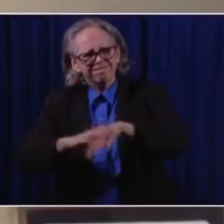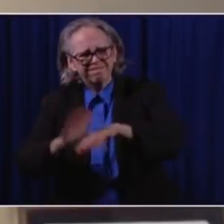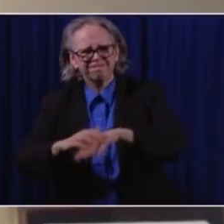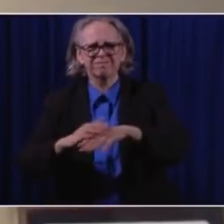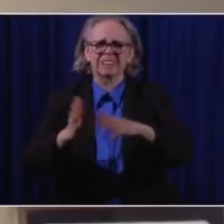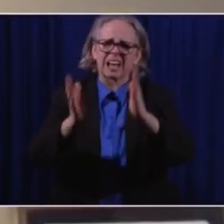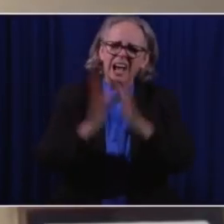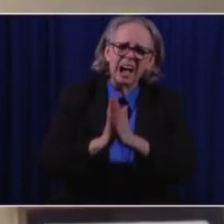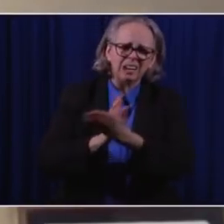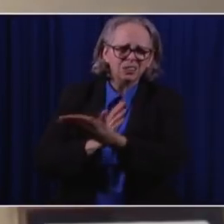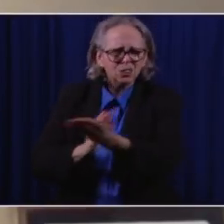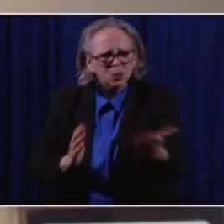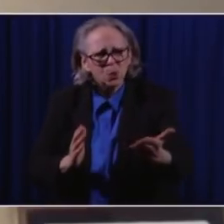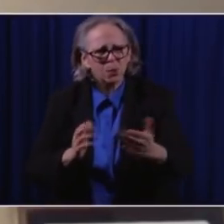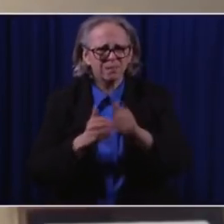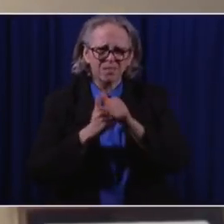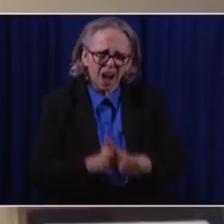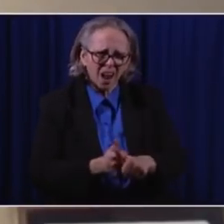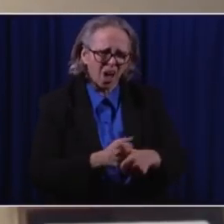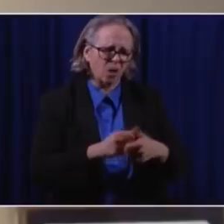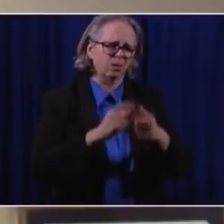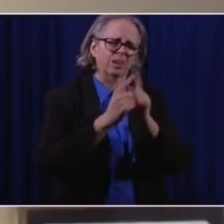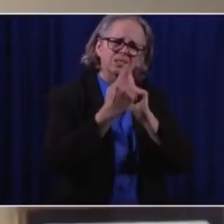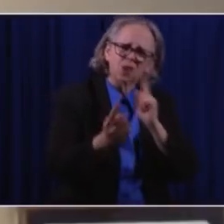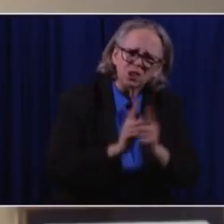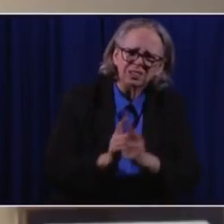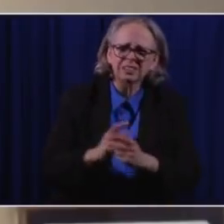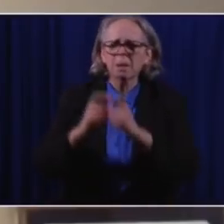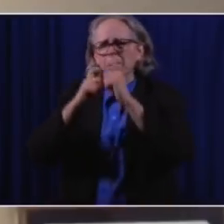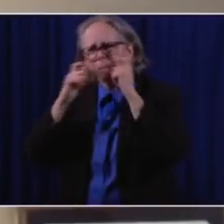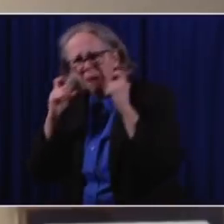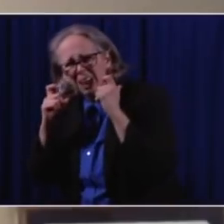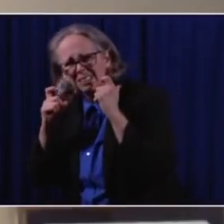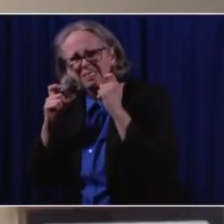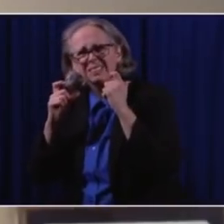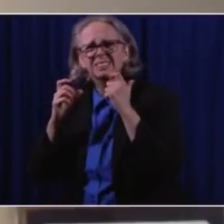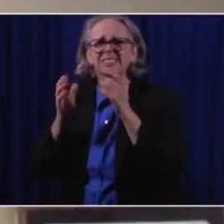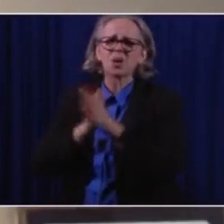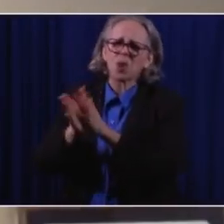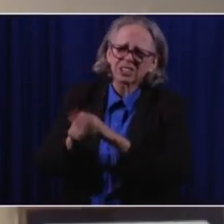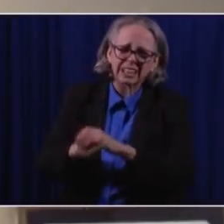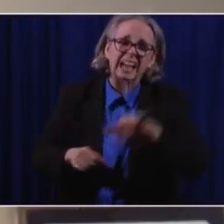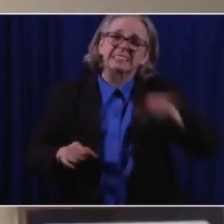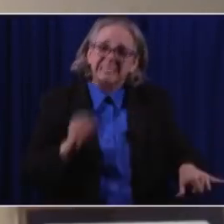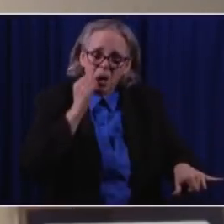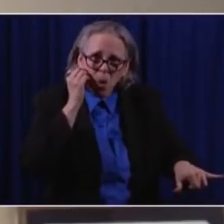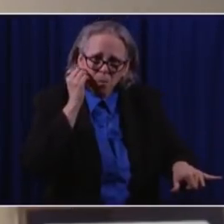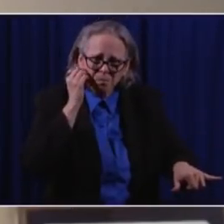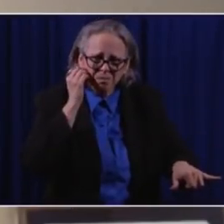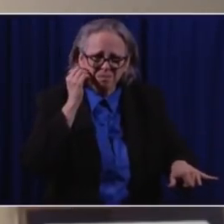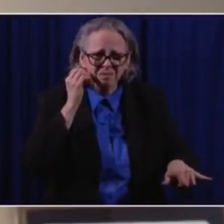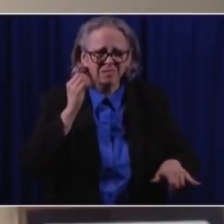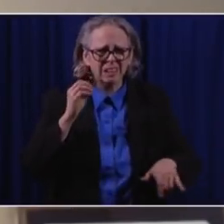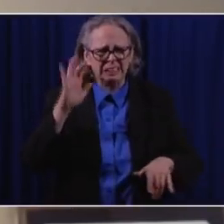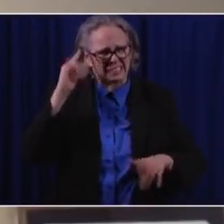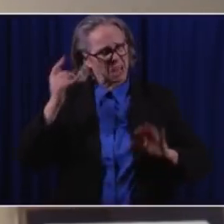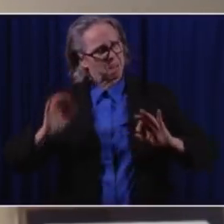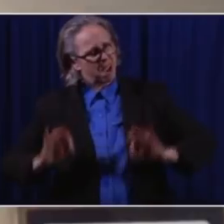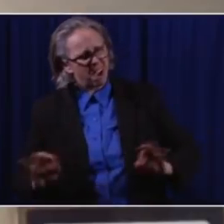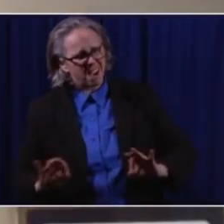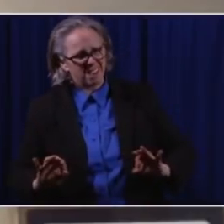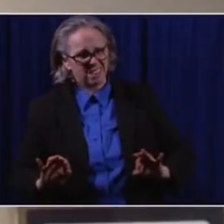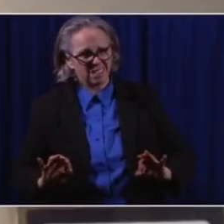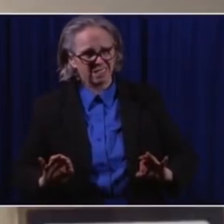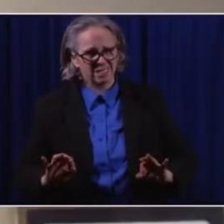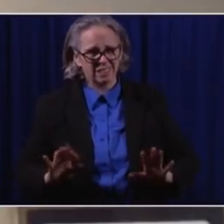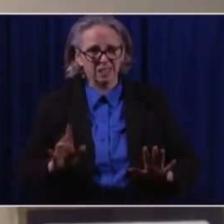very, as Aaron said, you know, those things that can seem really kind of minuscule, but for us, they are huge. Please